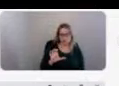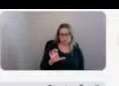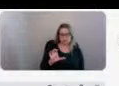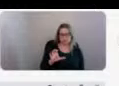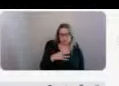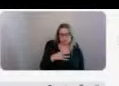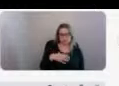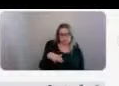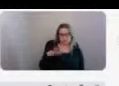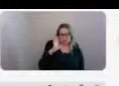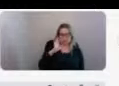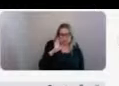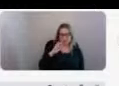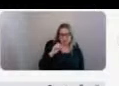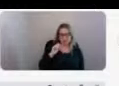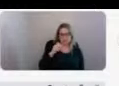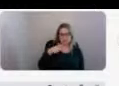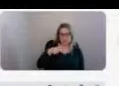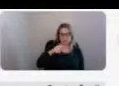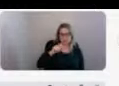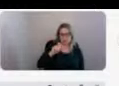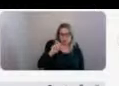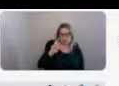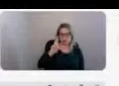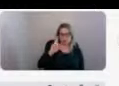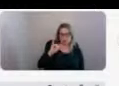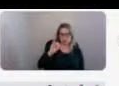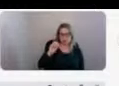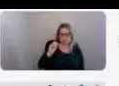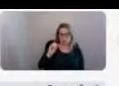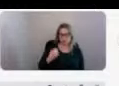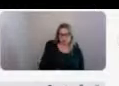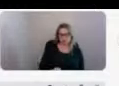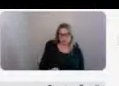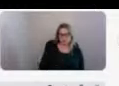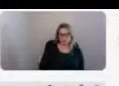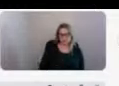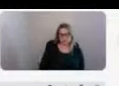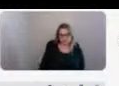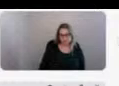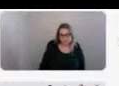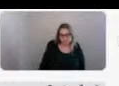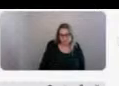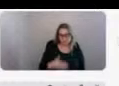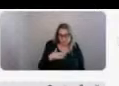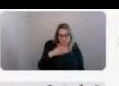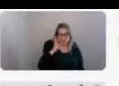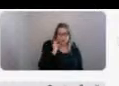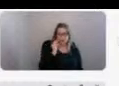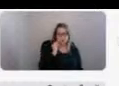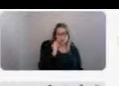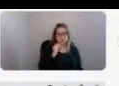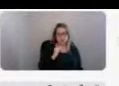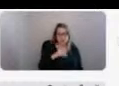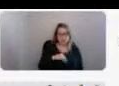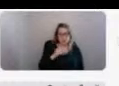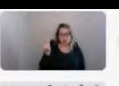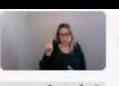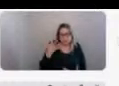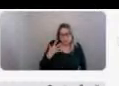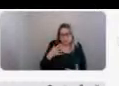former state senator peter rios former canal county supervisor rios my experience informs me the new